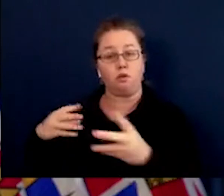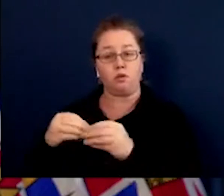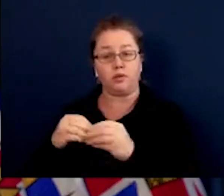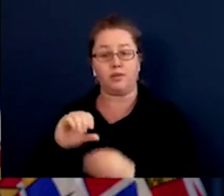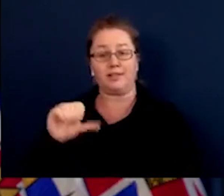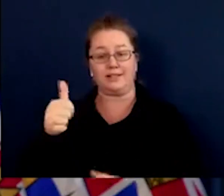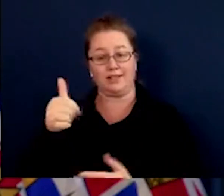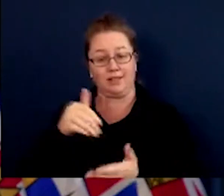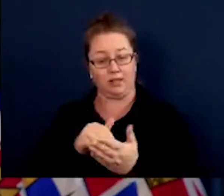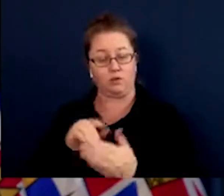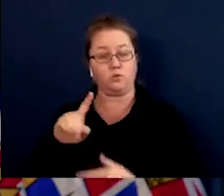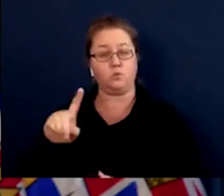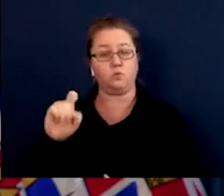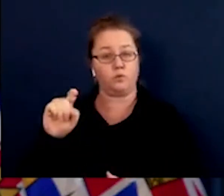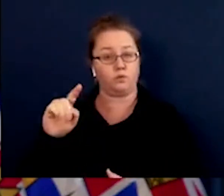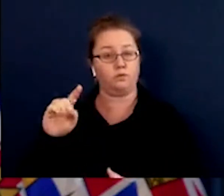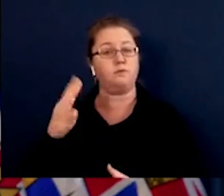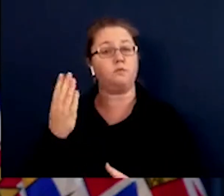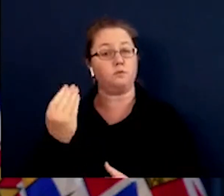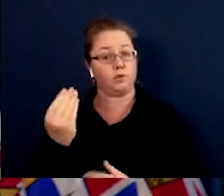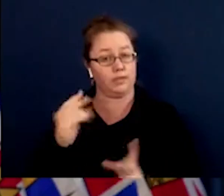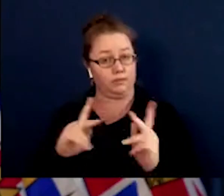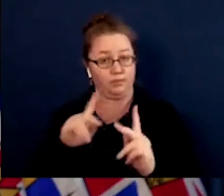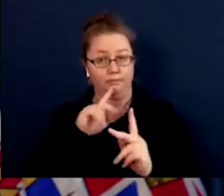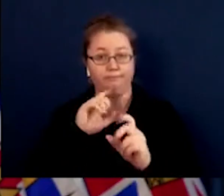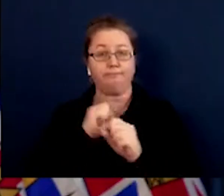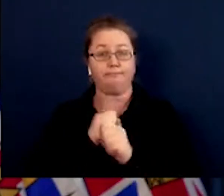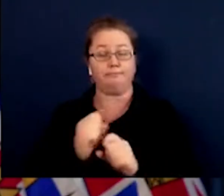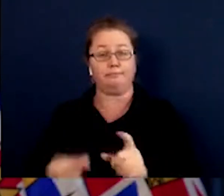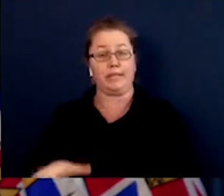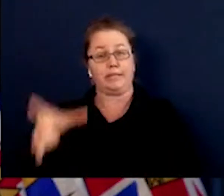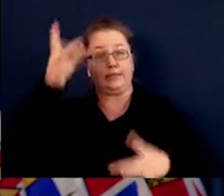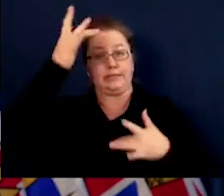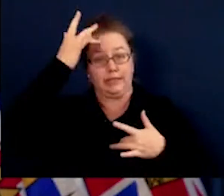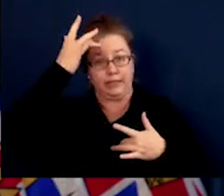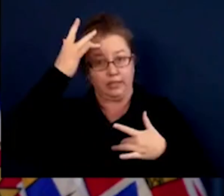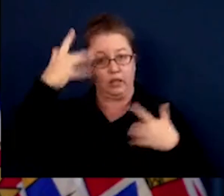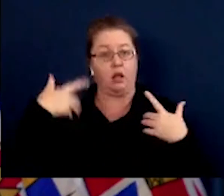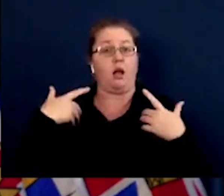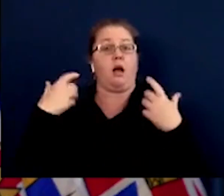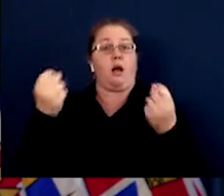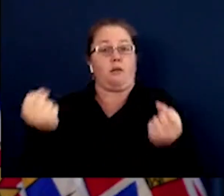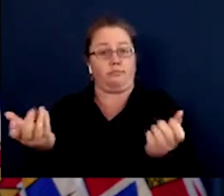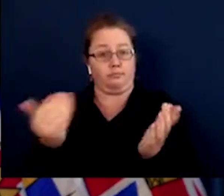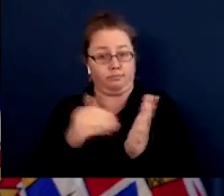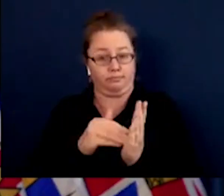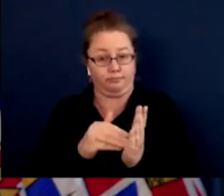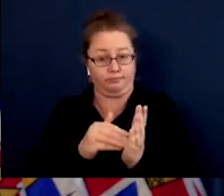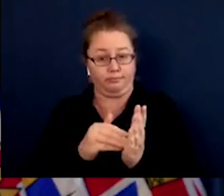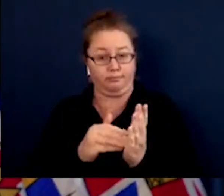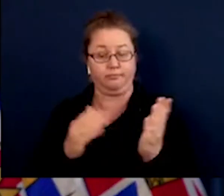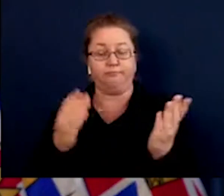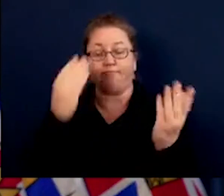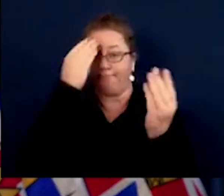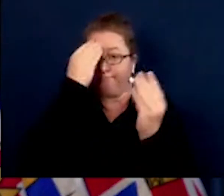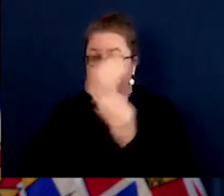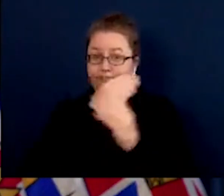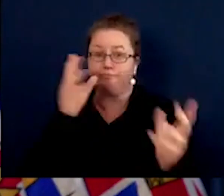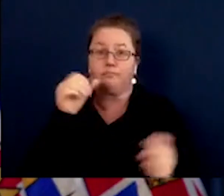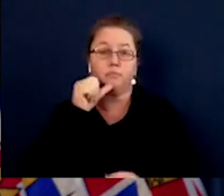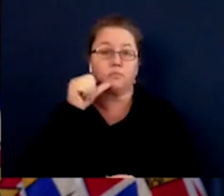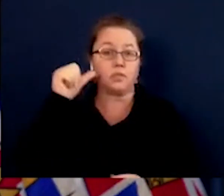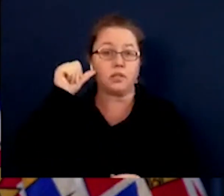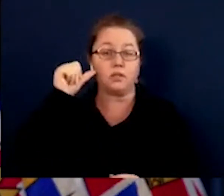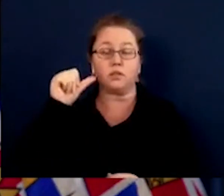recovered. I do want to take a moment, however, to recognize the data was released yesterday from the